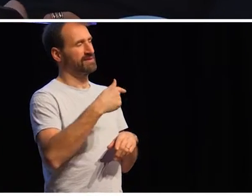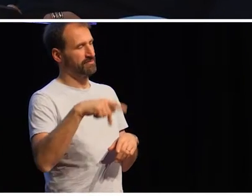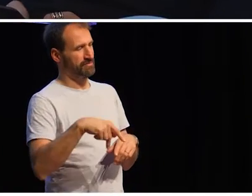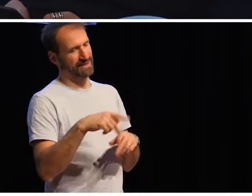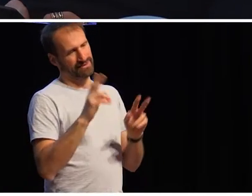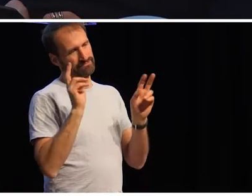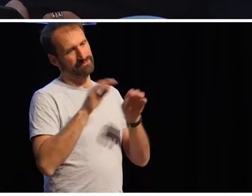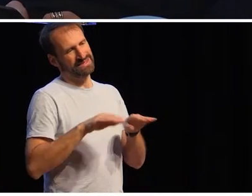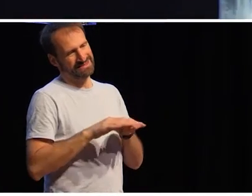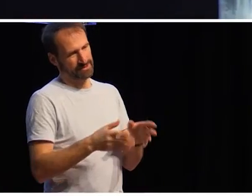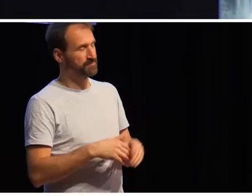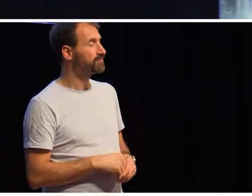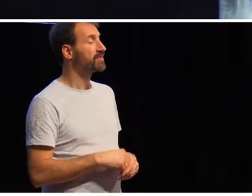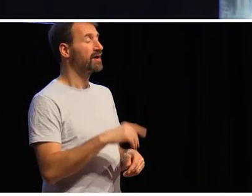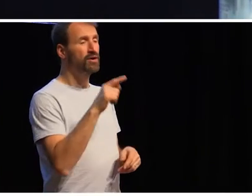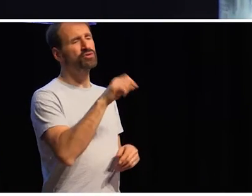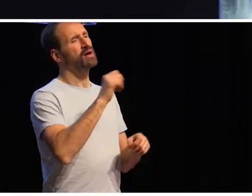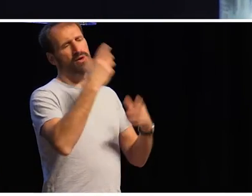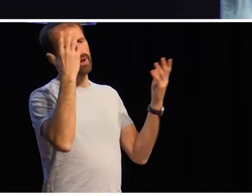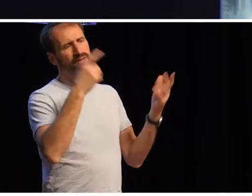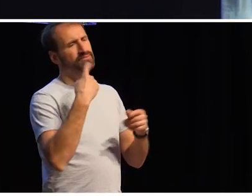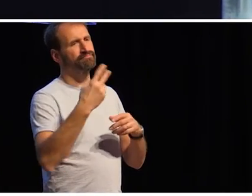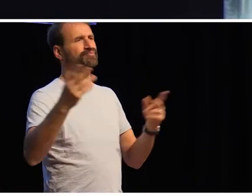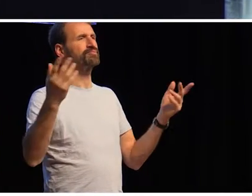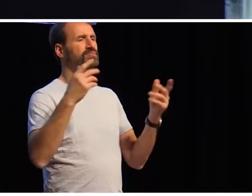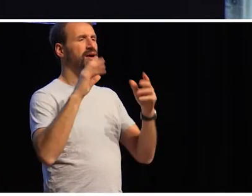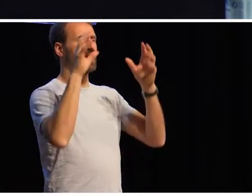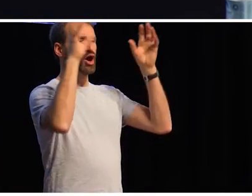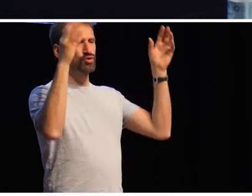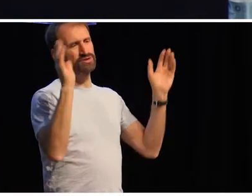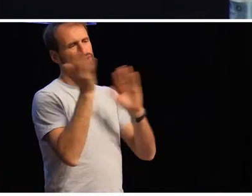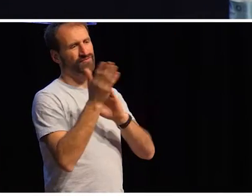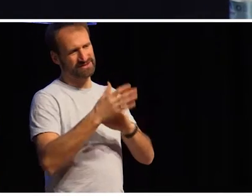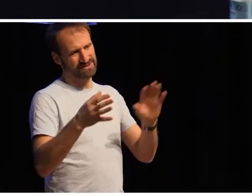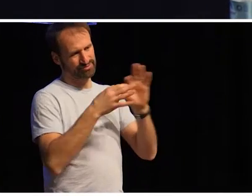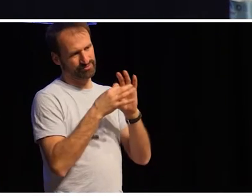also connect to different cloud services in the IoT space.